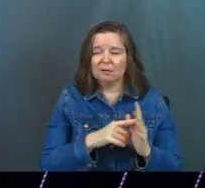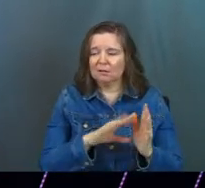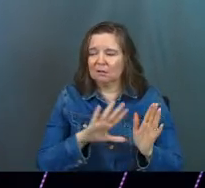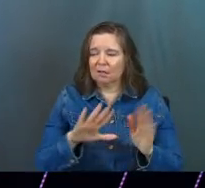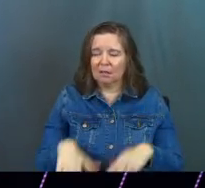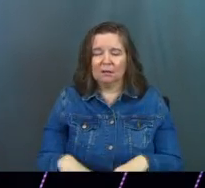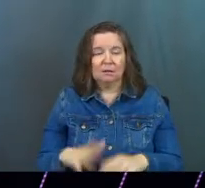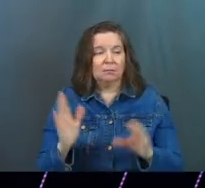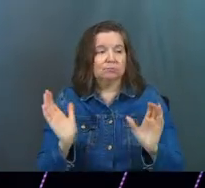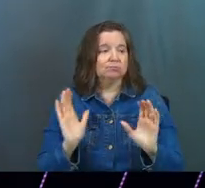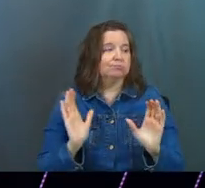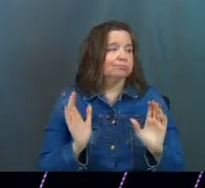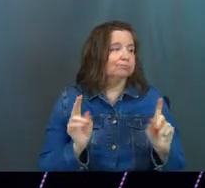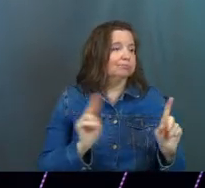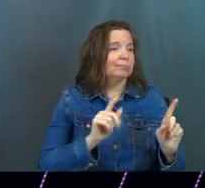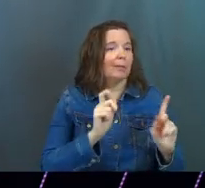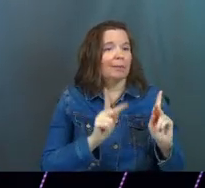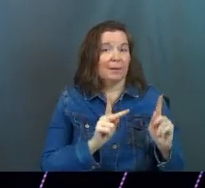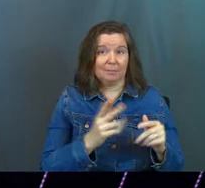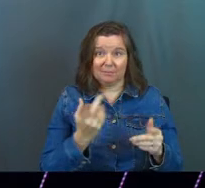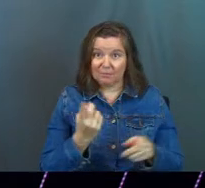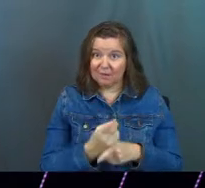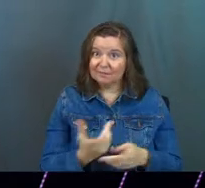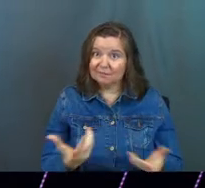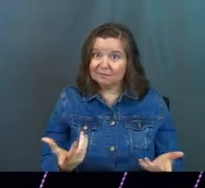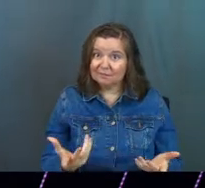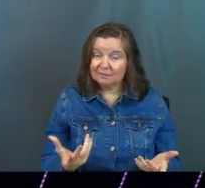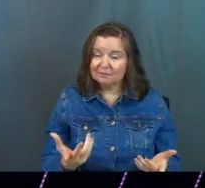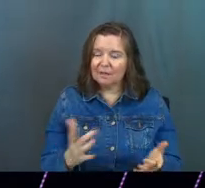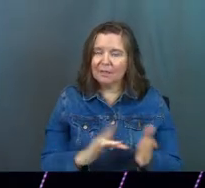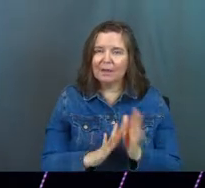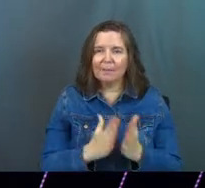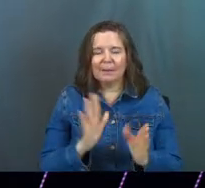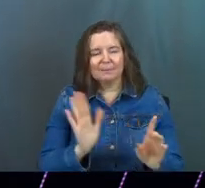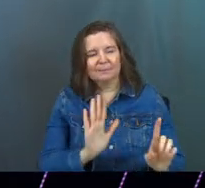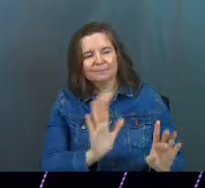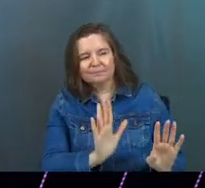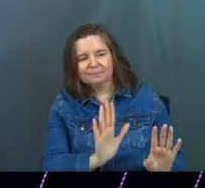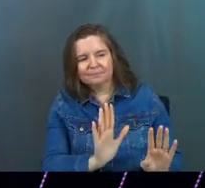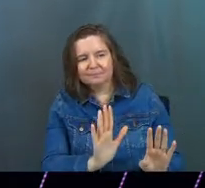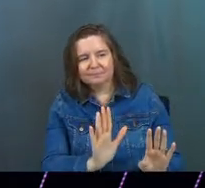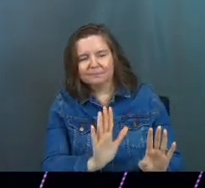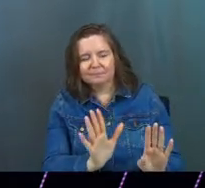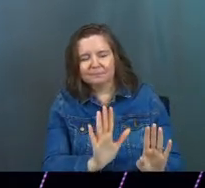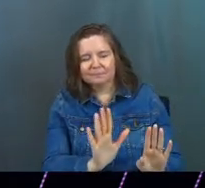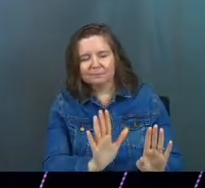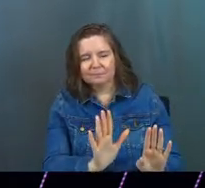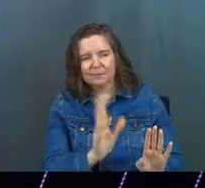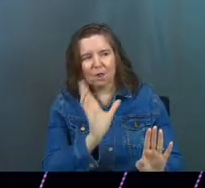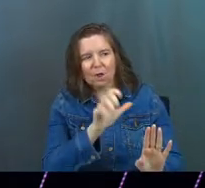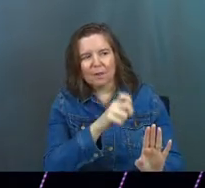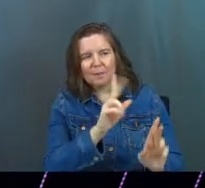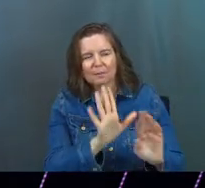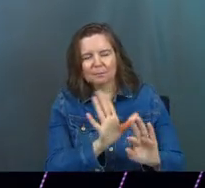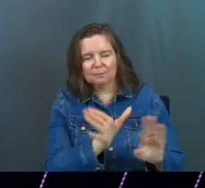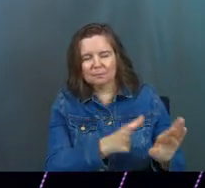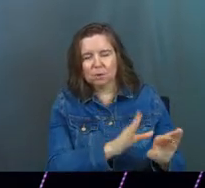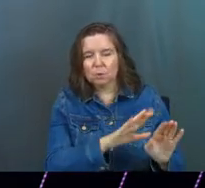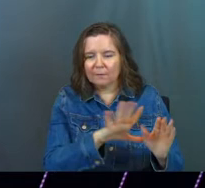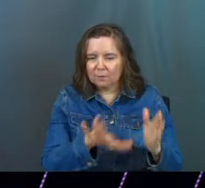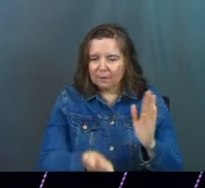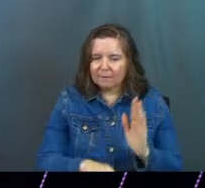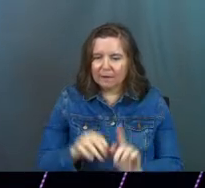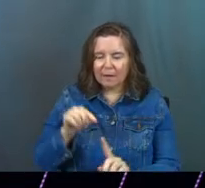looking around, midlife crisis, anyone? And the Bible's coming into that picture and saying, no, no, no. You've